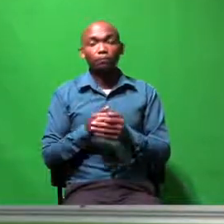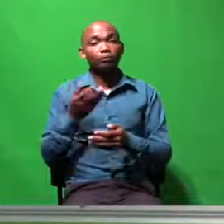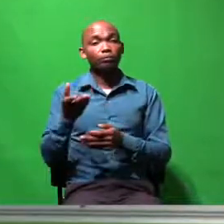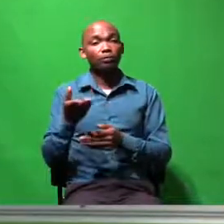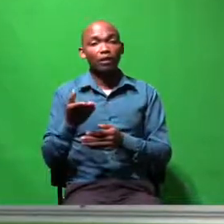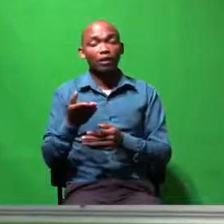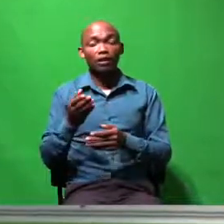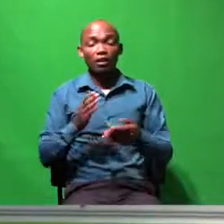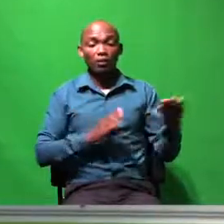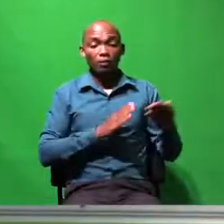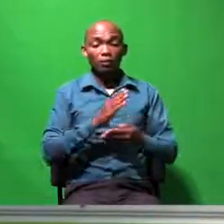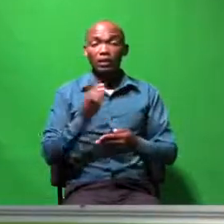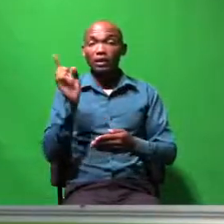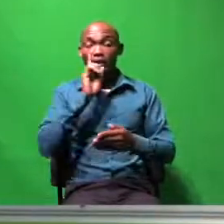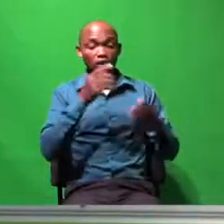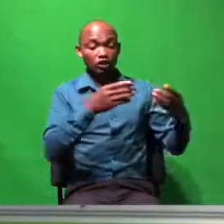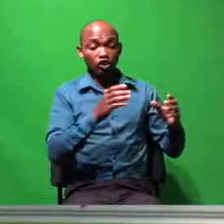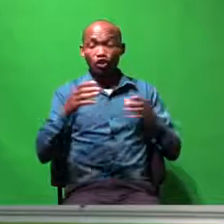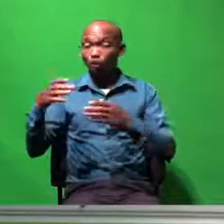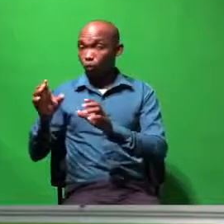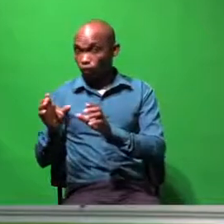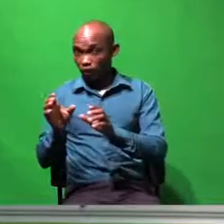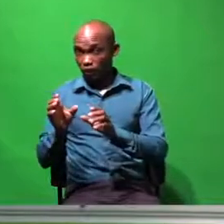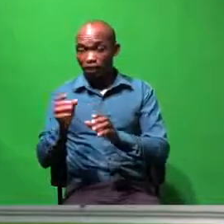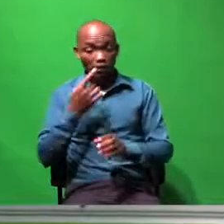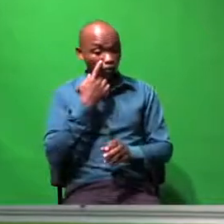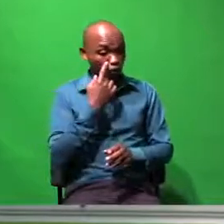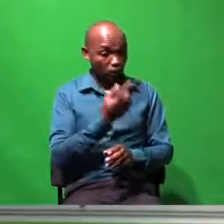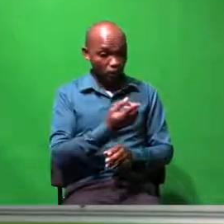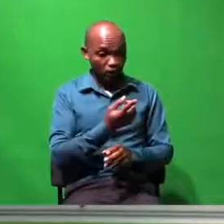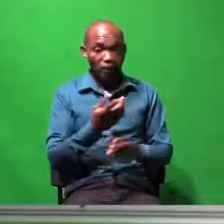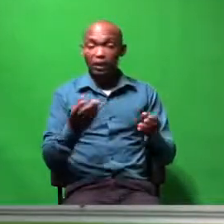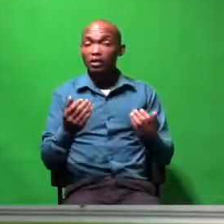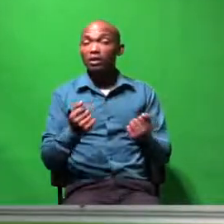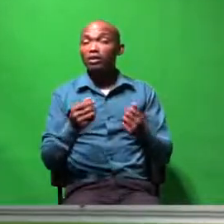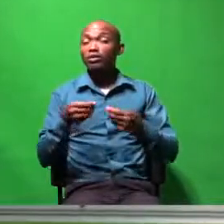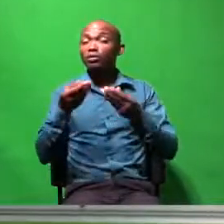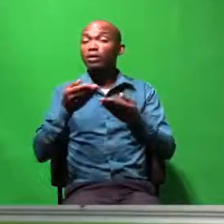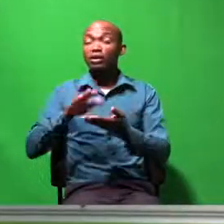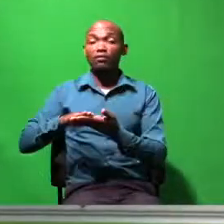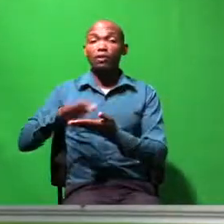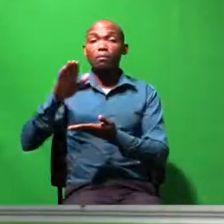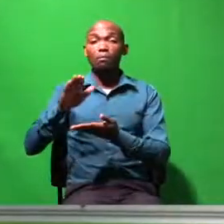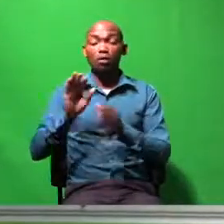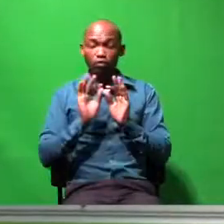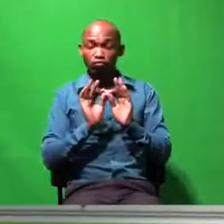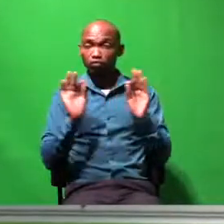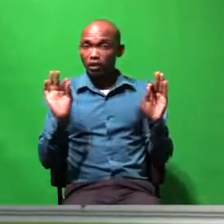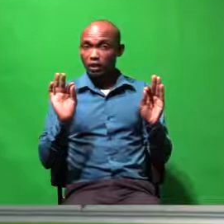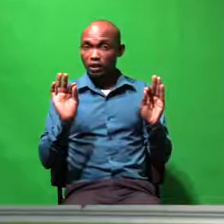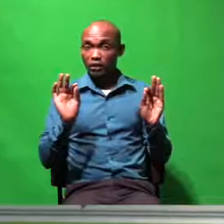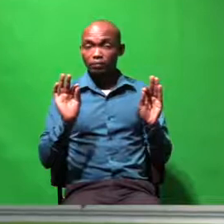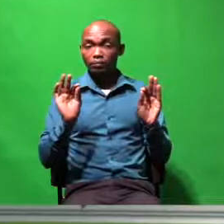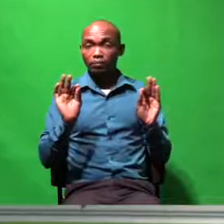discussing, I will pass in each group so as to give you a more and a clear